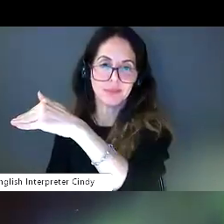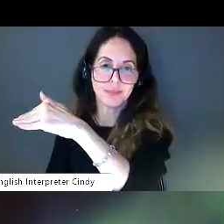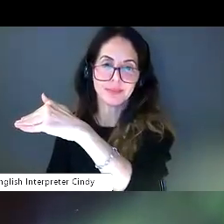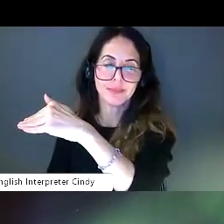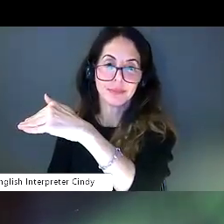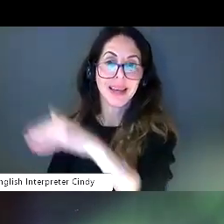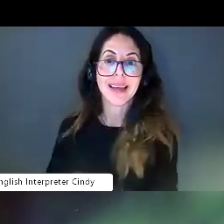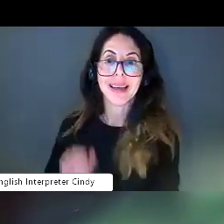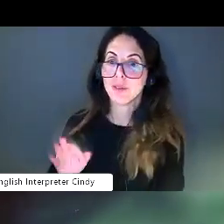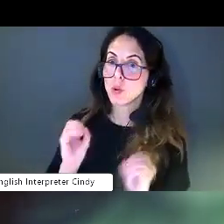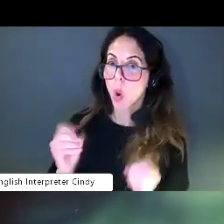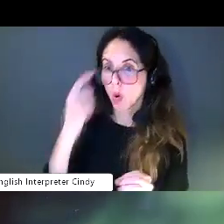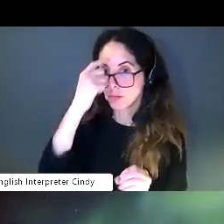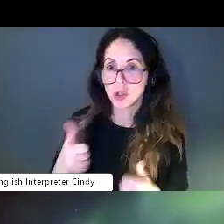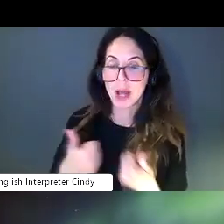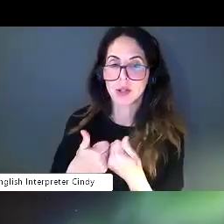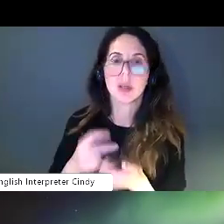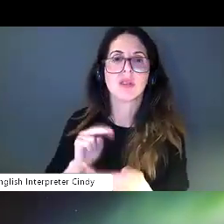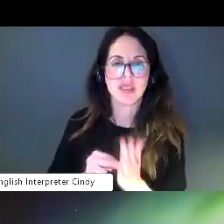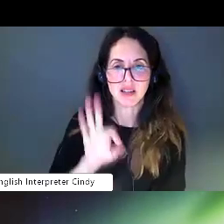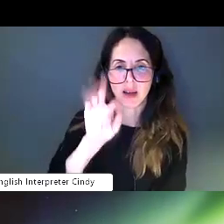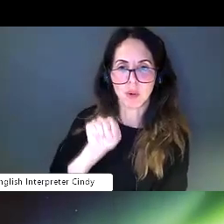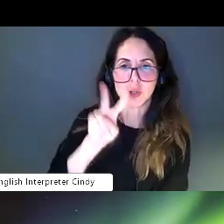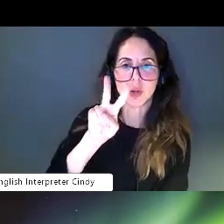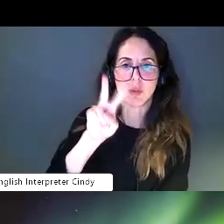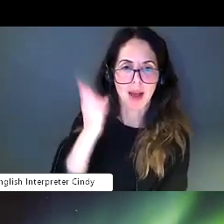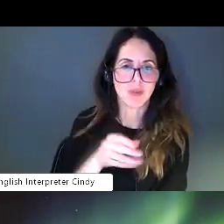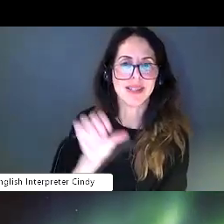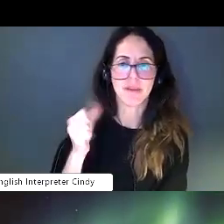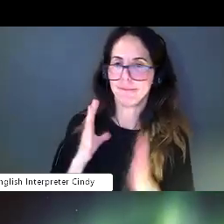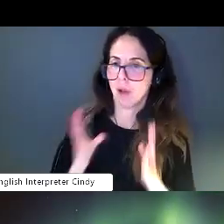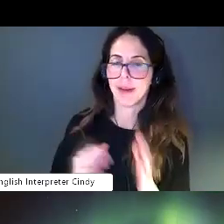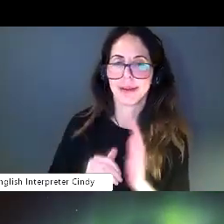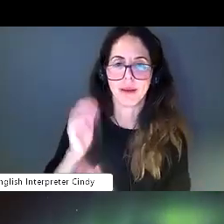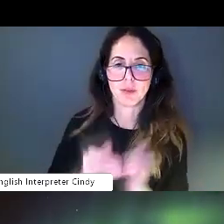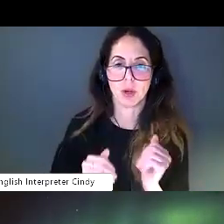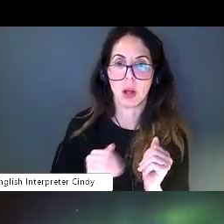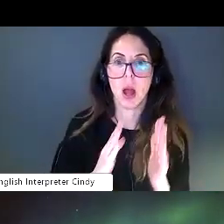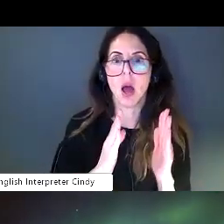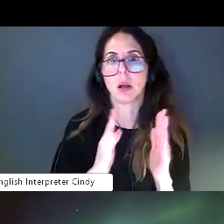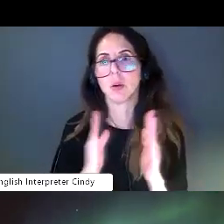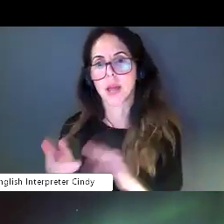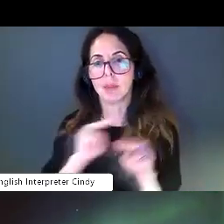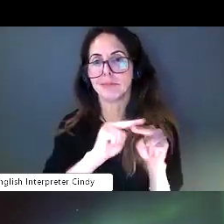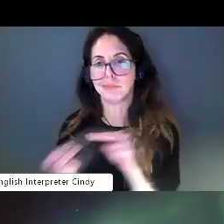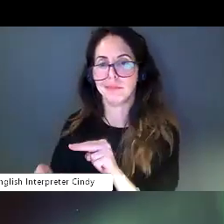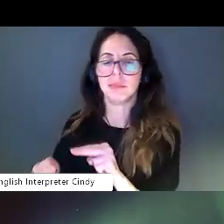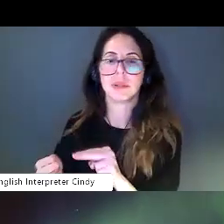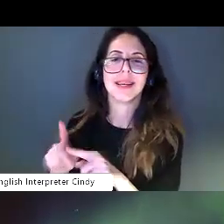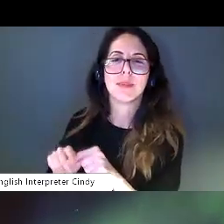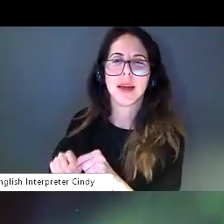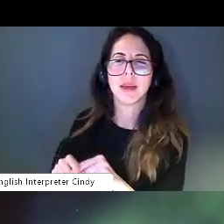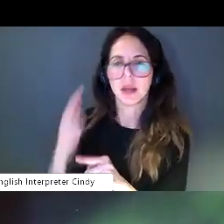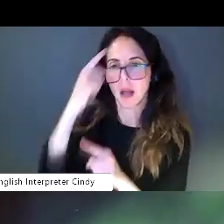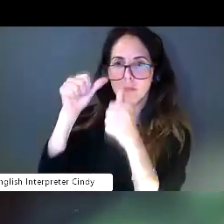So there is high confidence, 9.2 out of 10 for interviewing older adults without a cognitive impairment, but then it decreases based on the level of